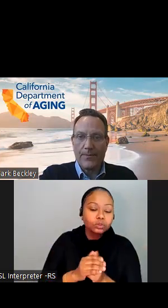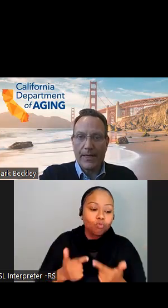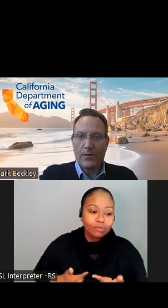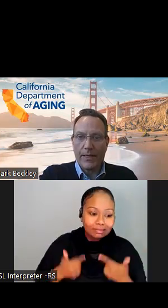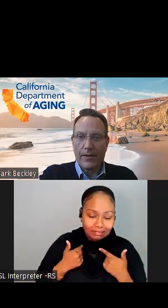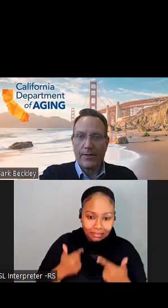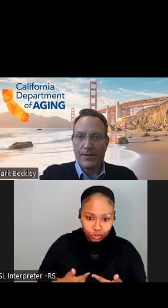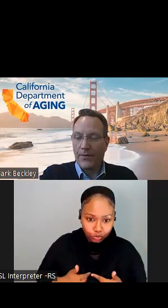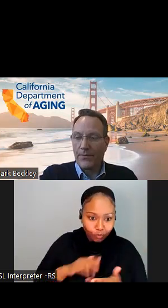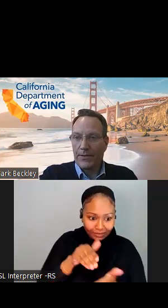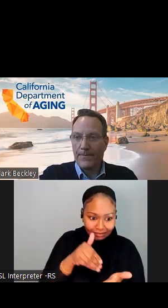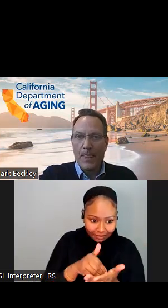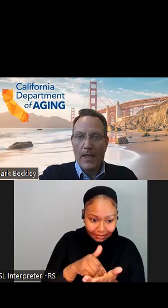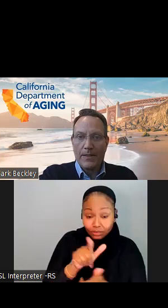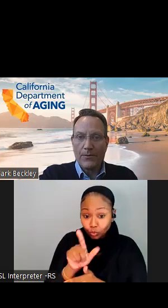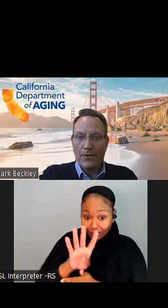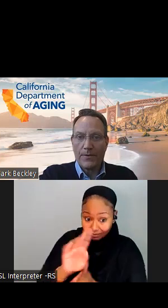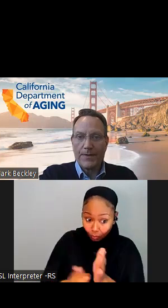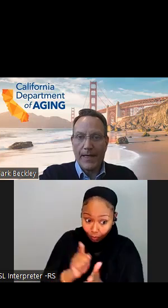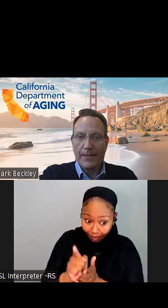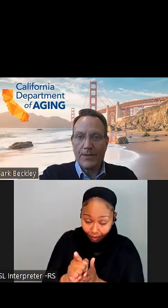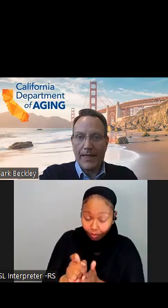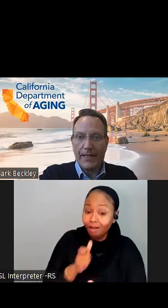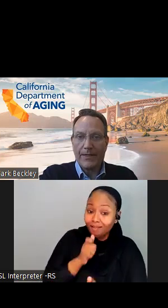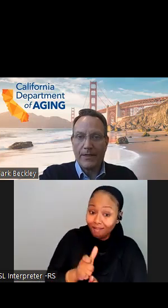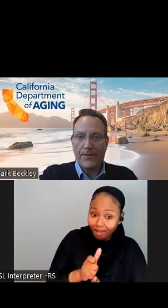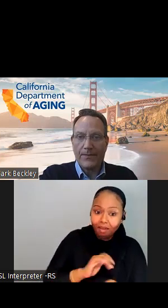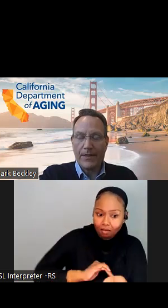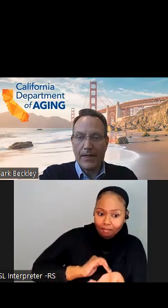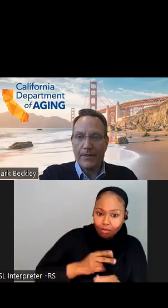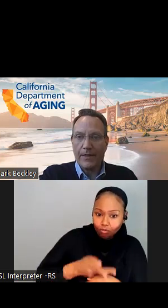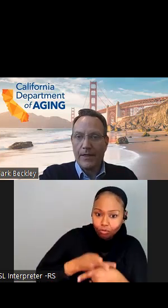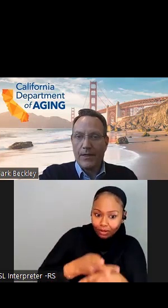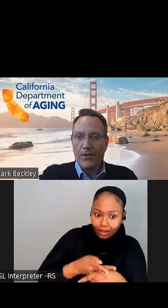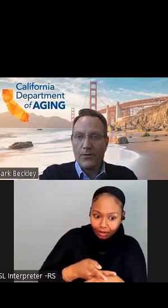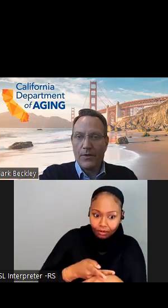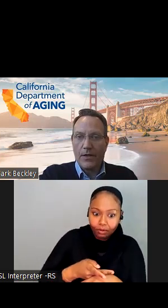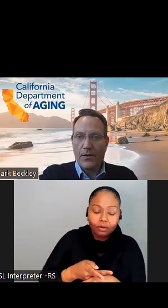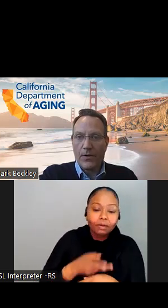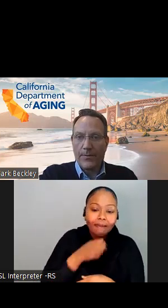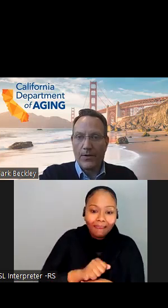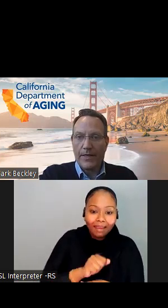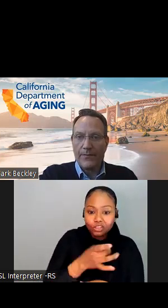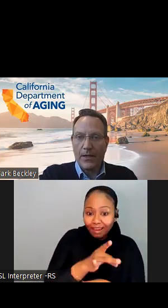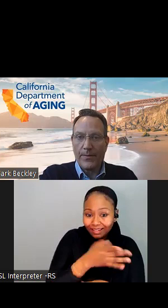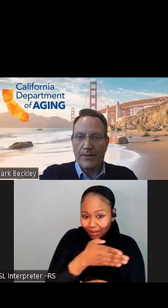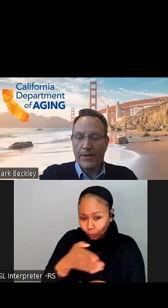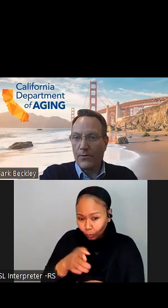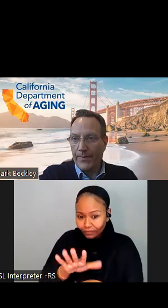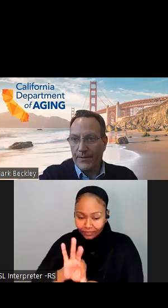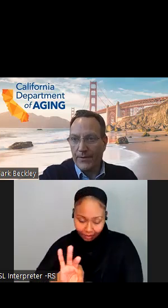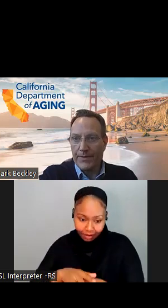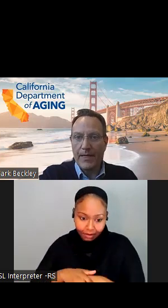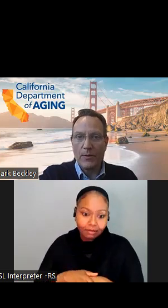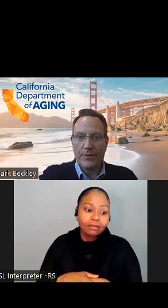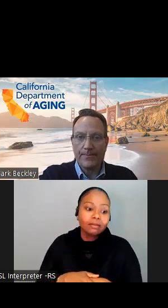24-hour non-medical care and supervision to adults aged 18 to 59 who are primarily developmentally